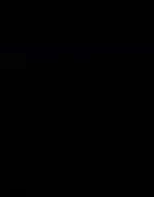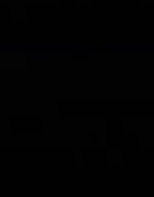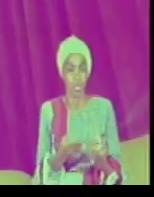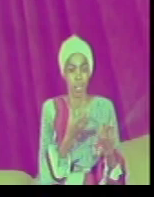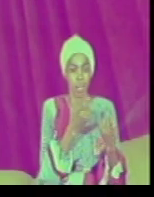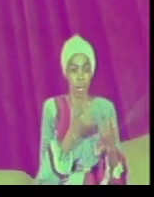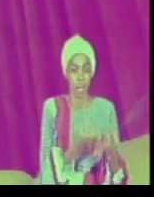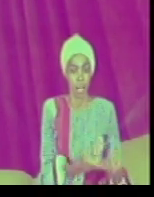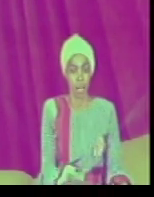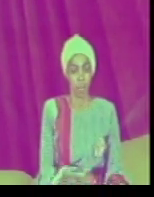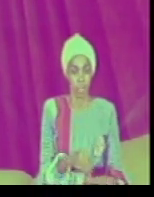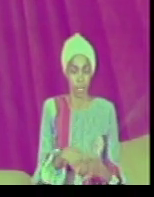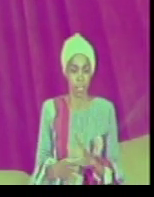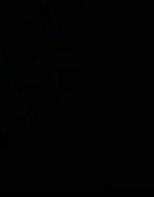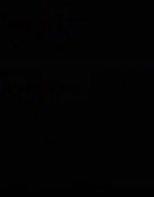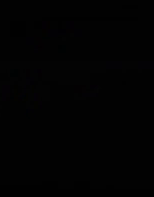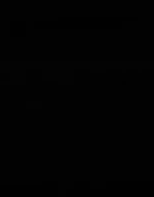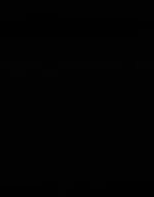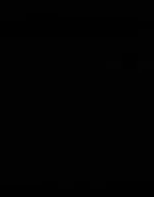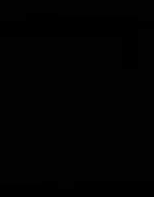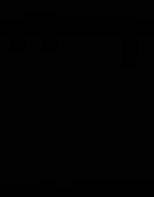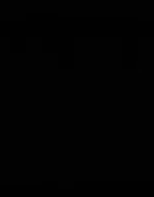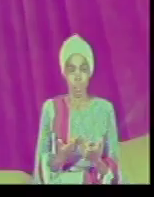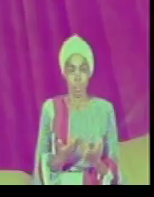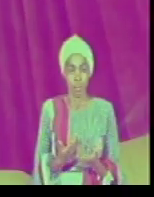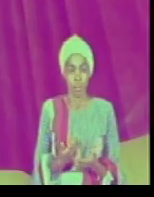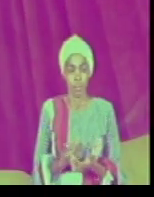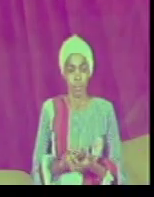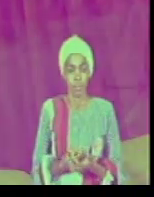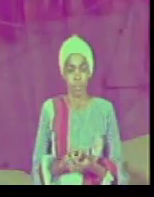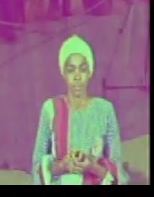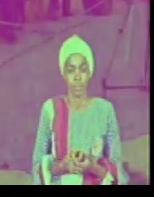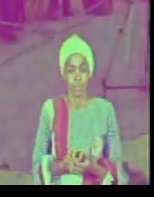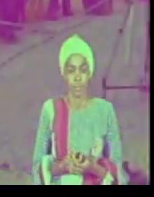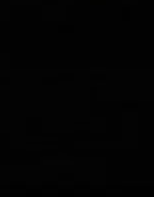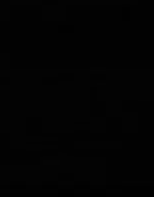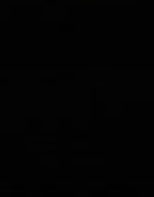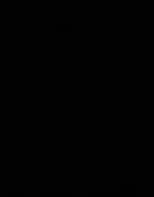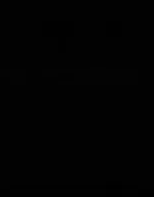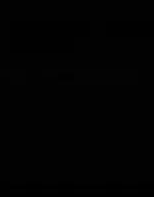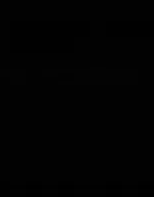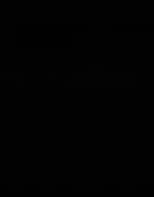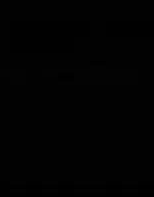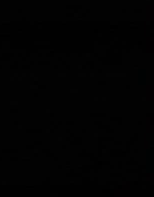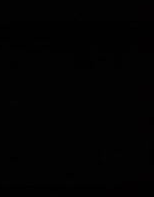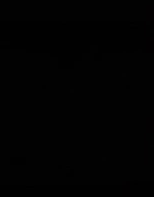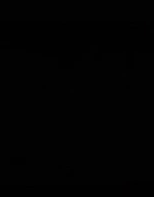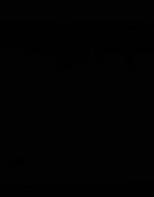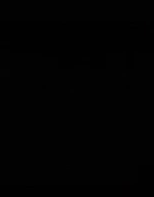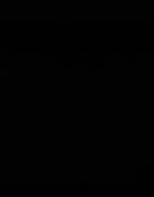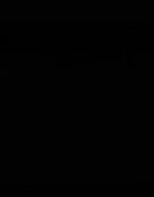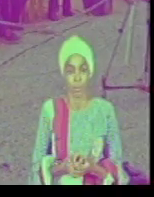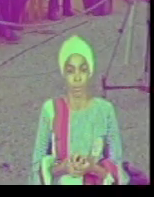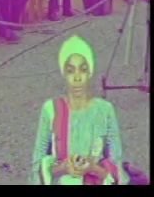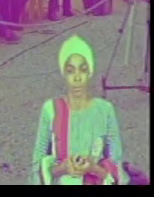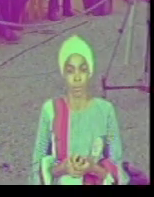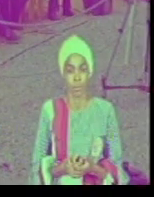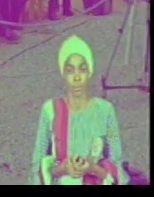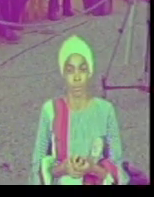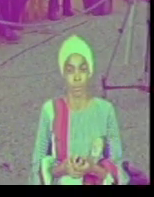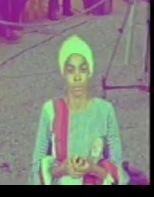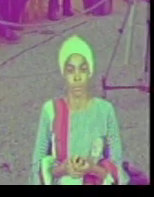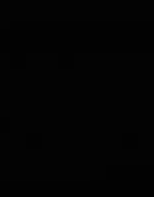personality development, including your genetic inheritance and your early exposure to environmental